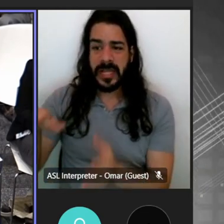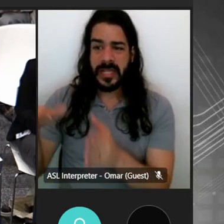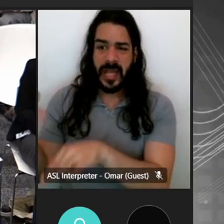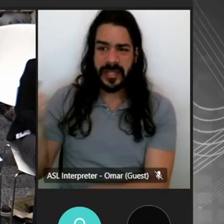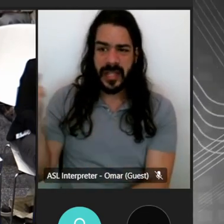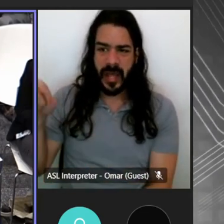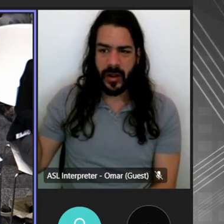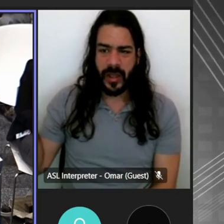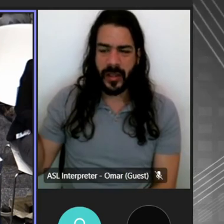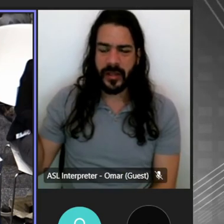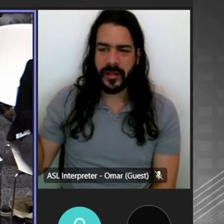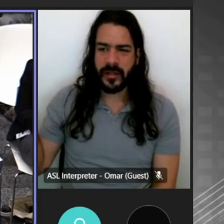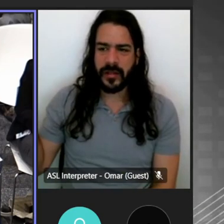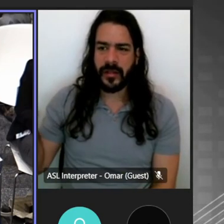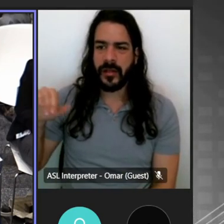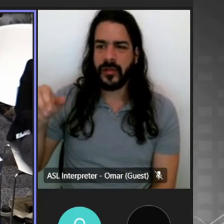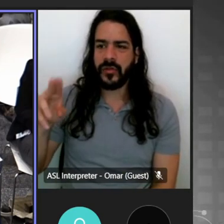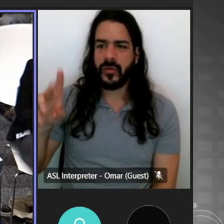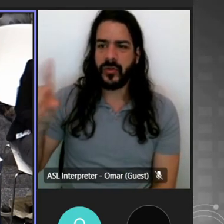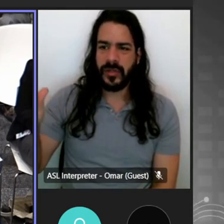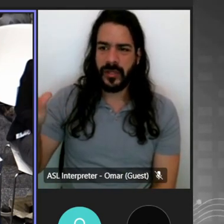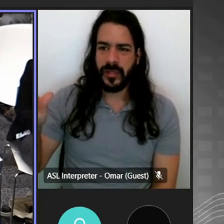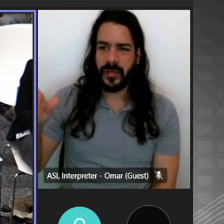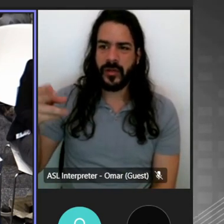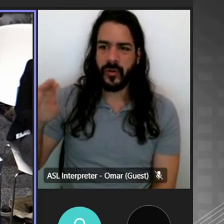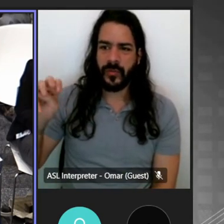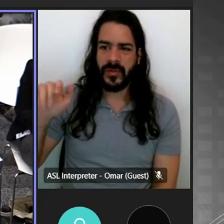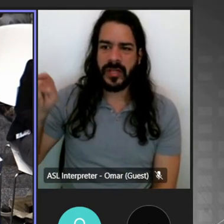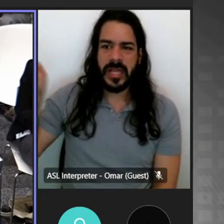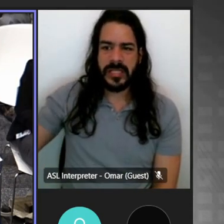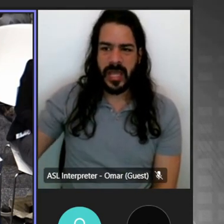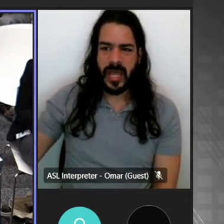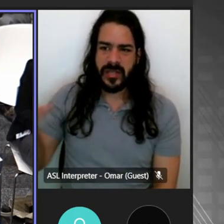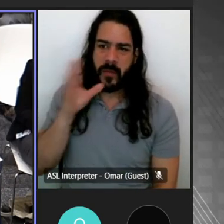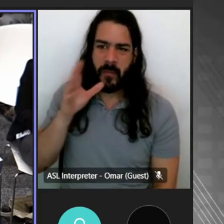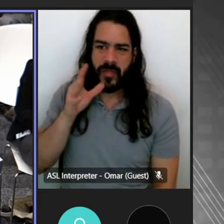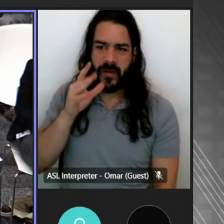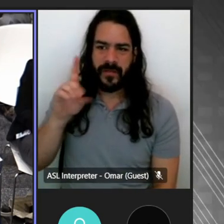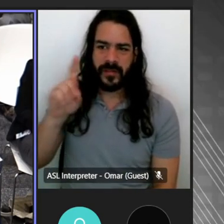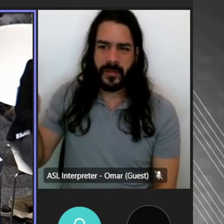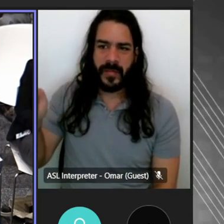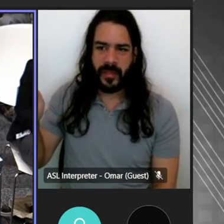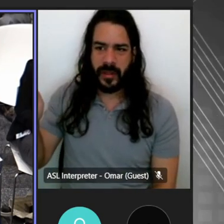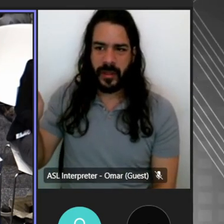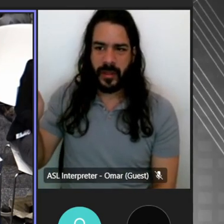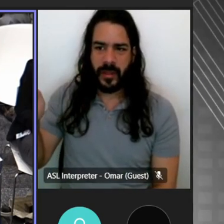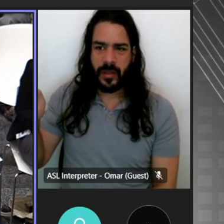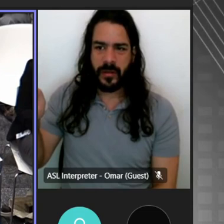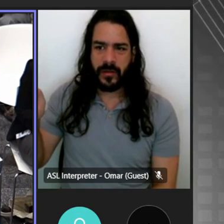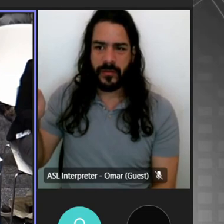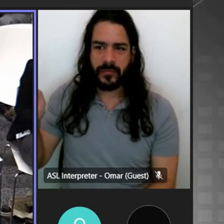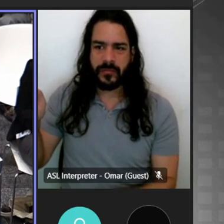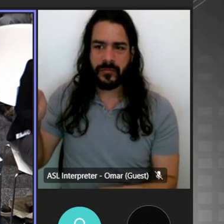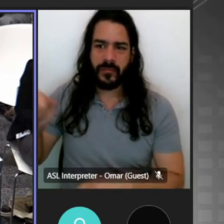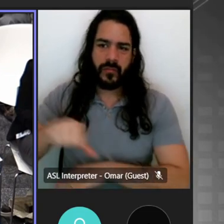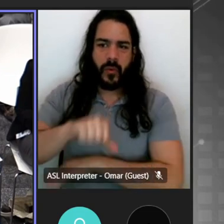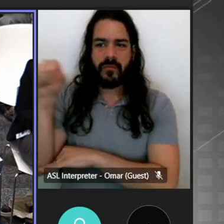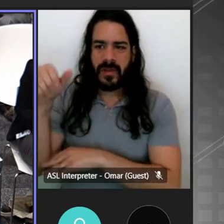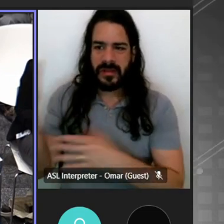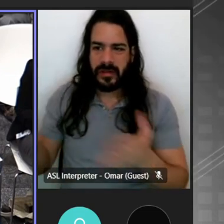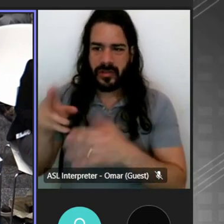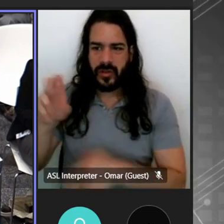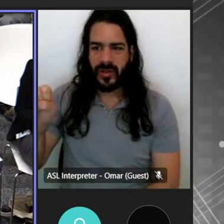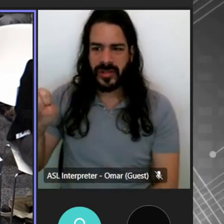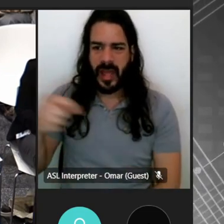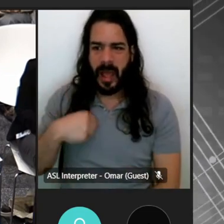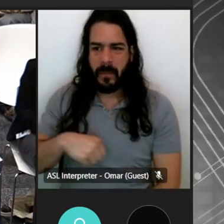Saturday, Judy Heumann, for those of you who don't know, is the mother of the disability movement in the United States. I'm very proud